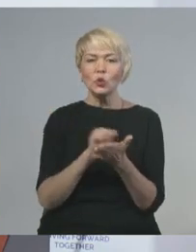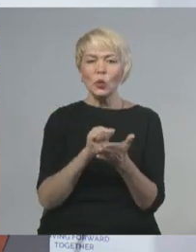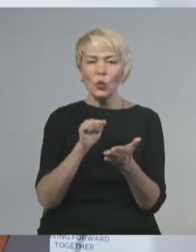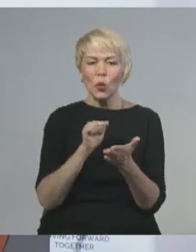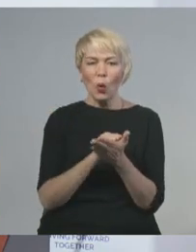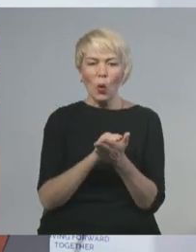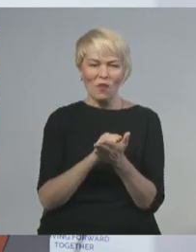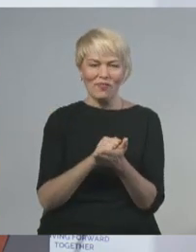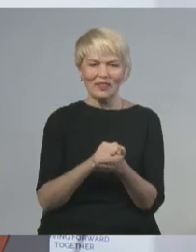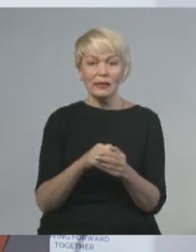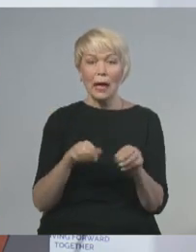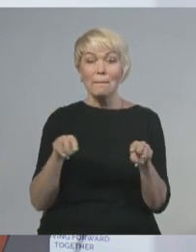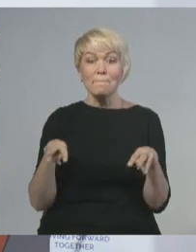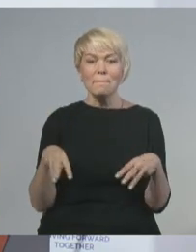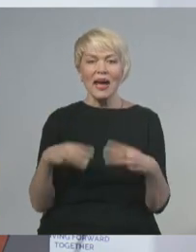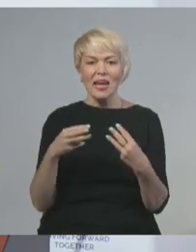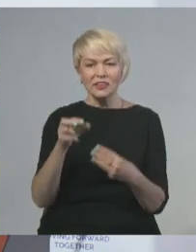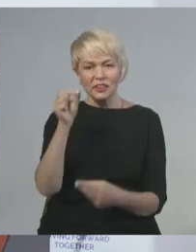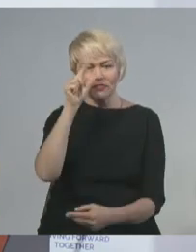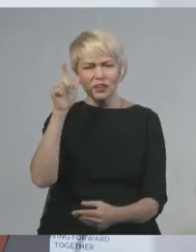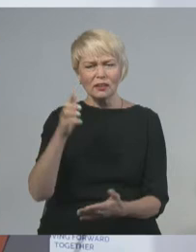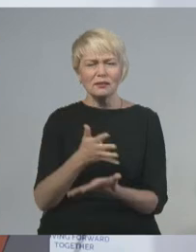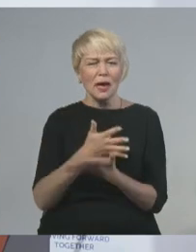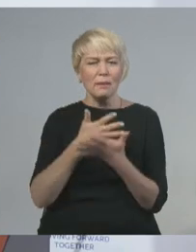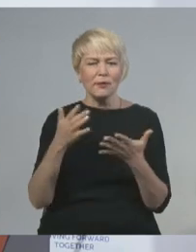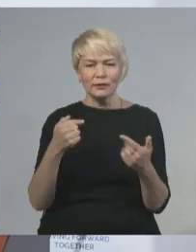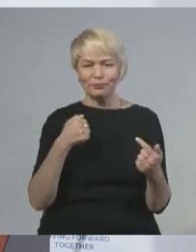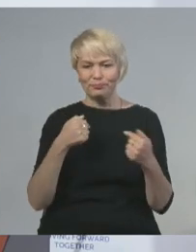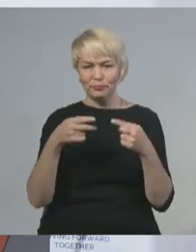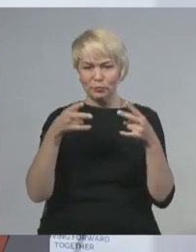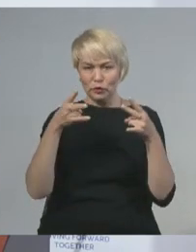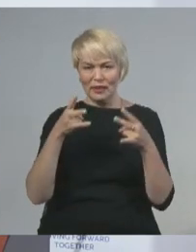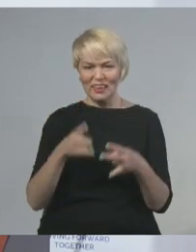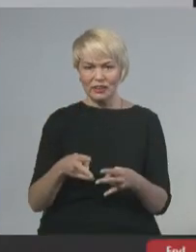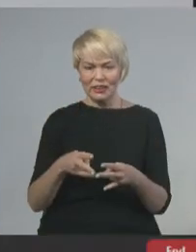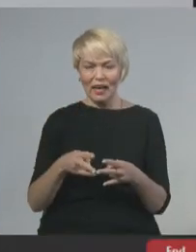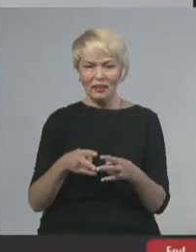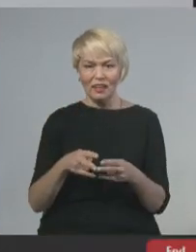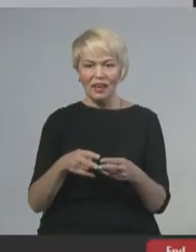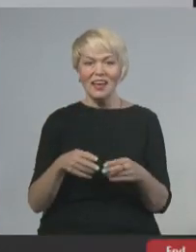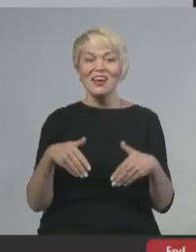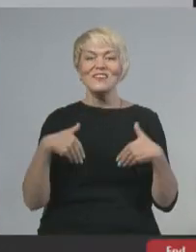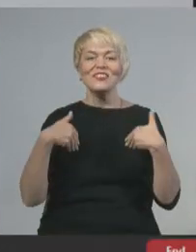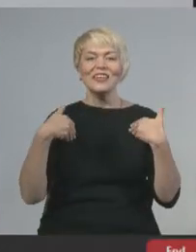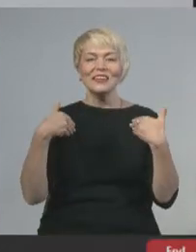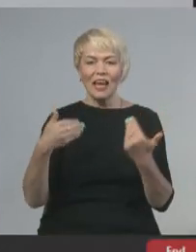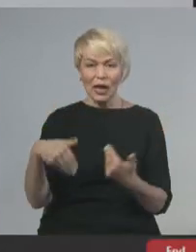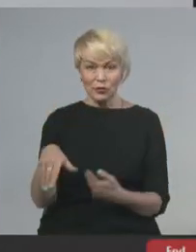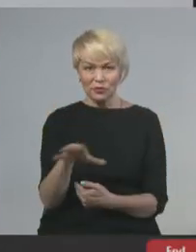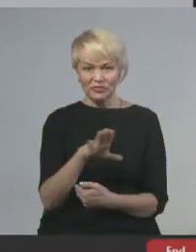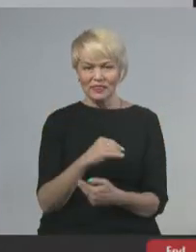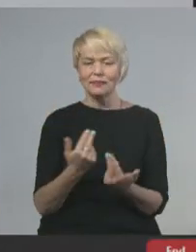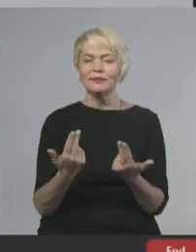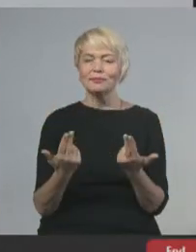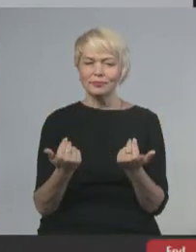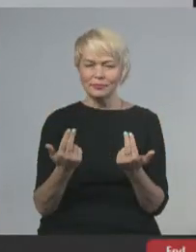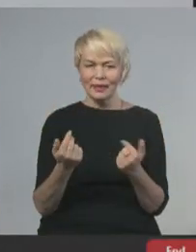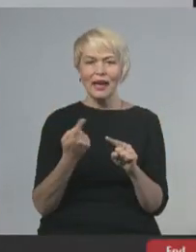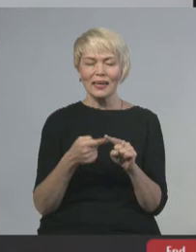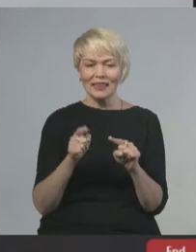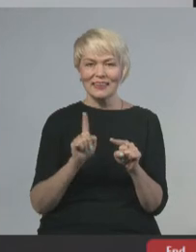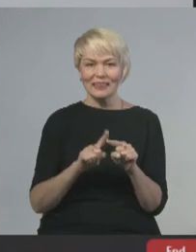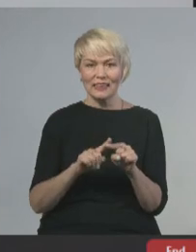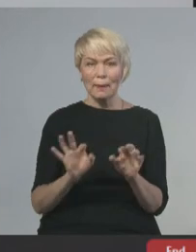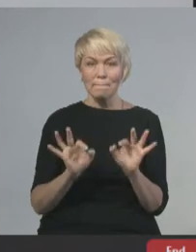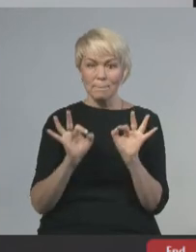biggest hit in your country uh hey everyone yes that's true uh our